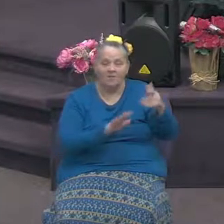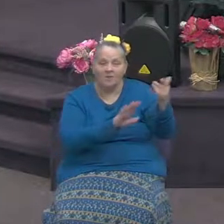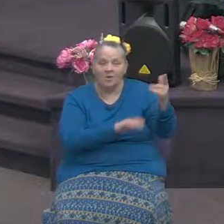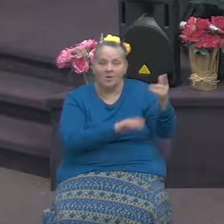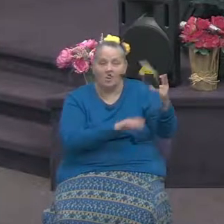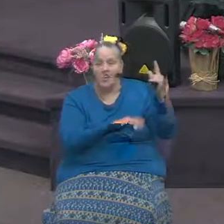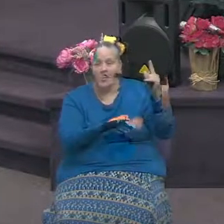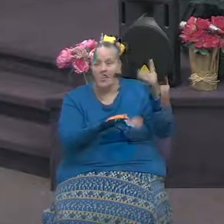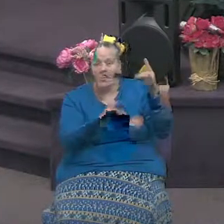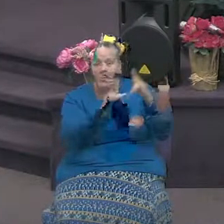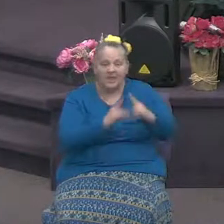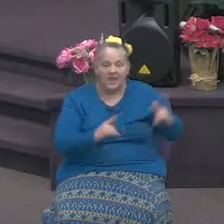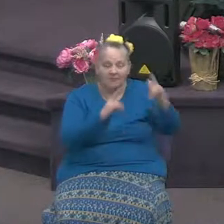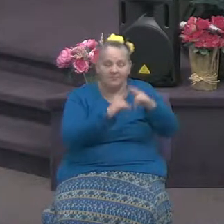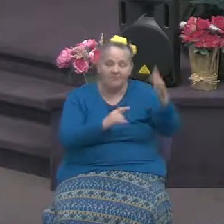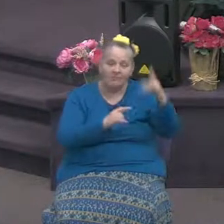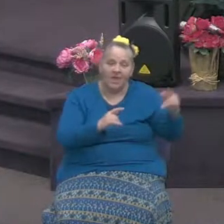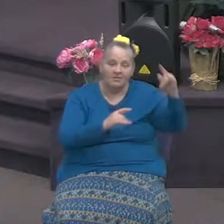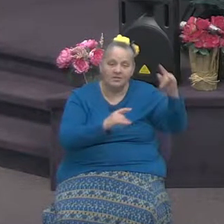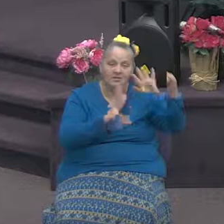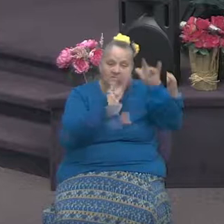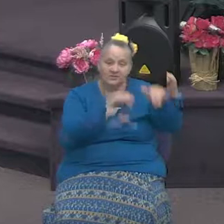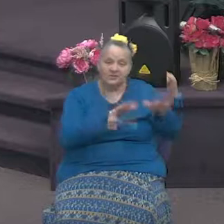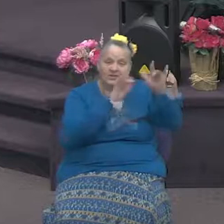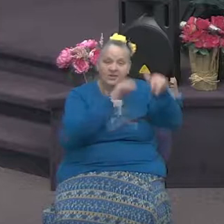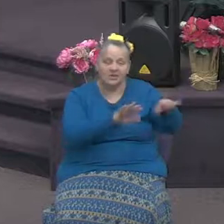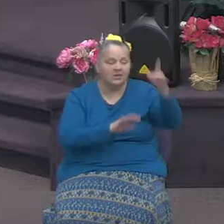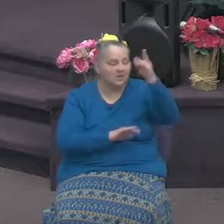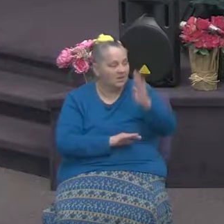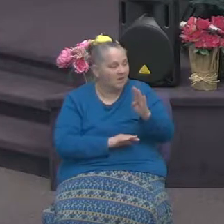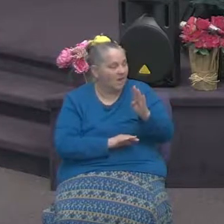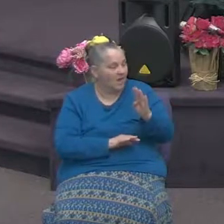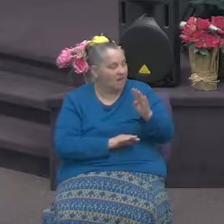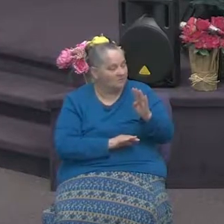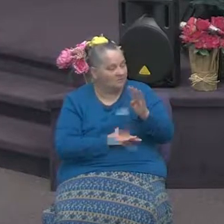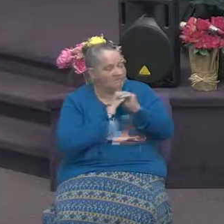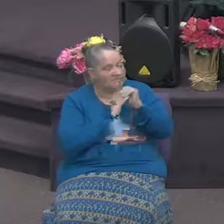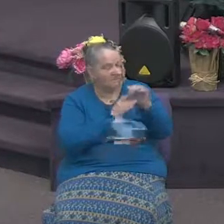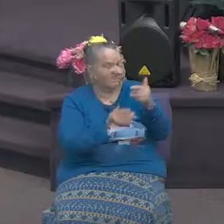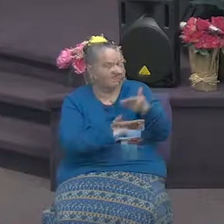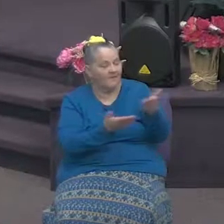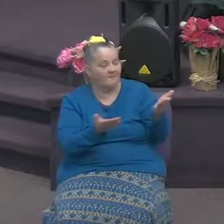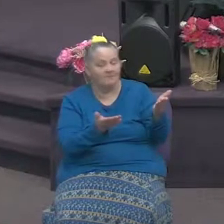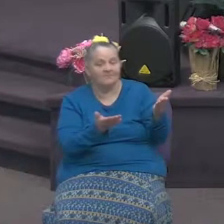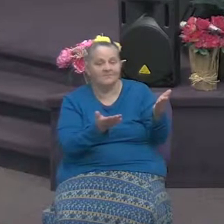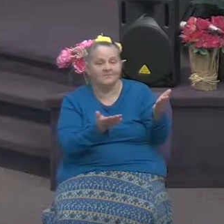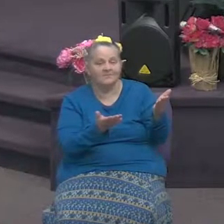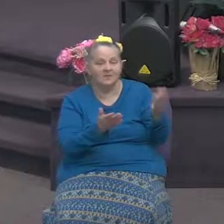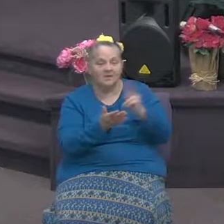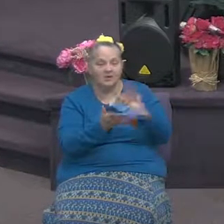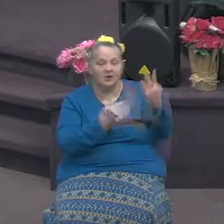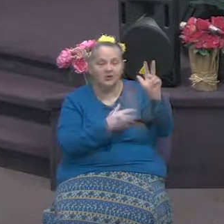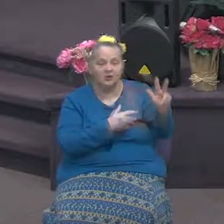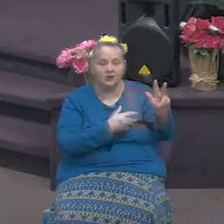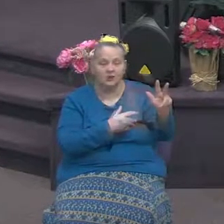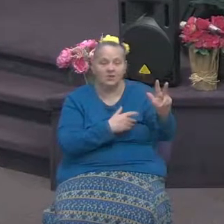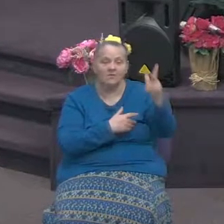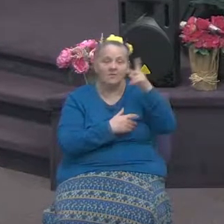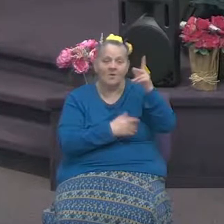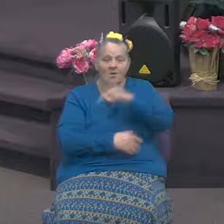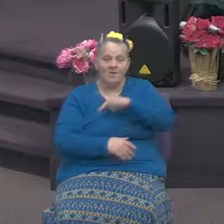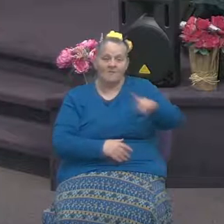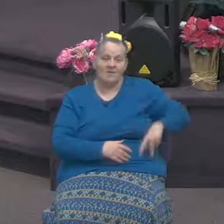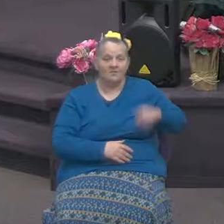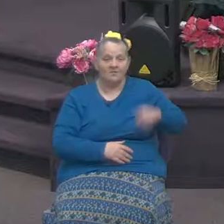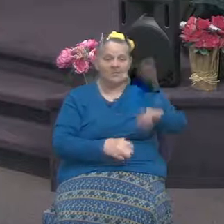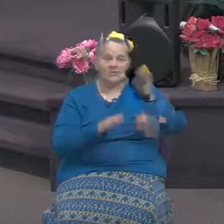ye encamp by the sea. God is the one who is leading them out. Listen to verse 3. For Pharaoh